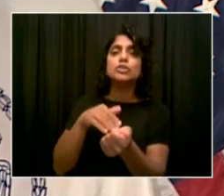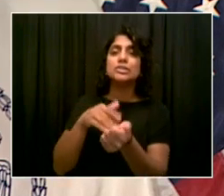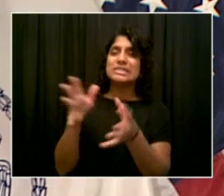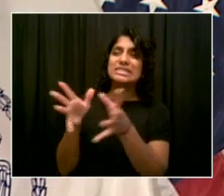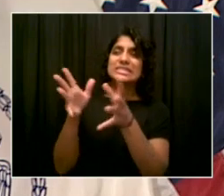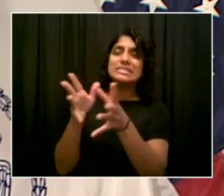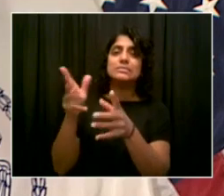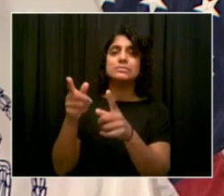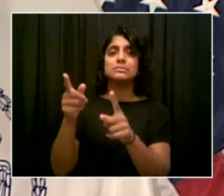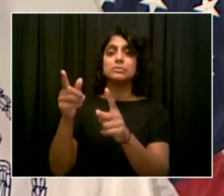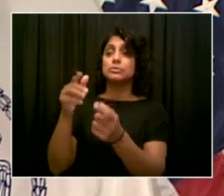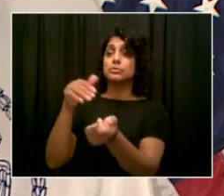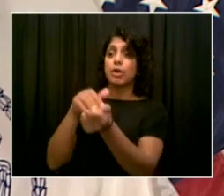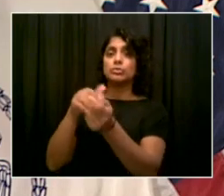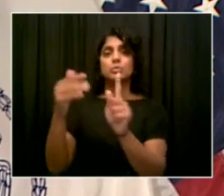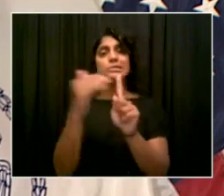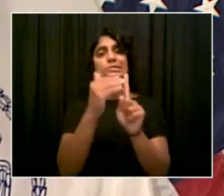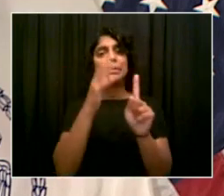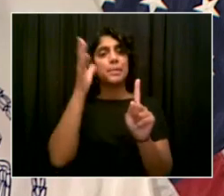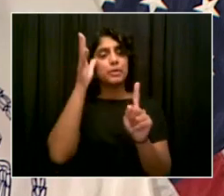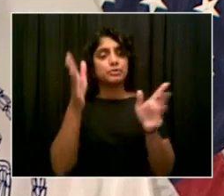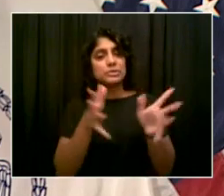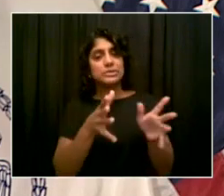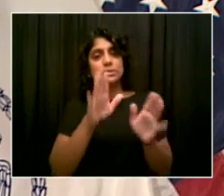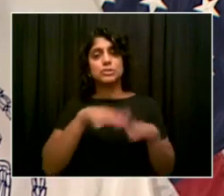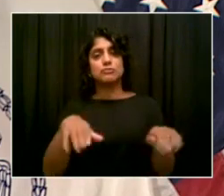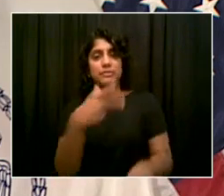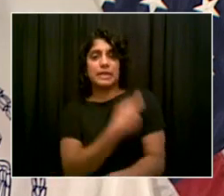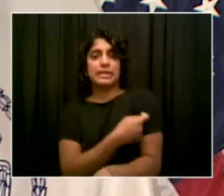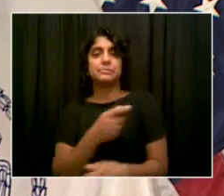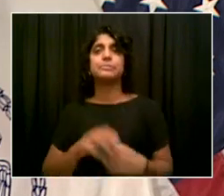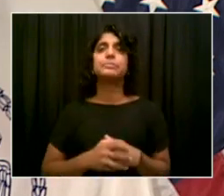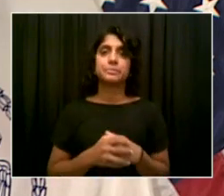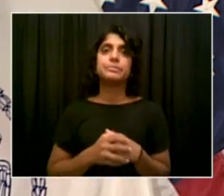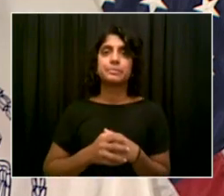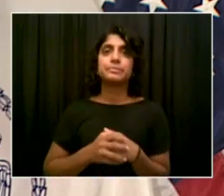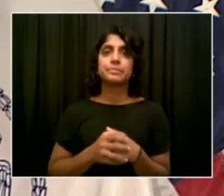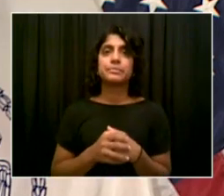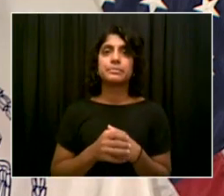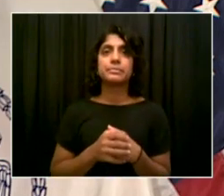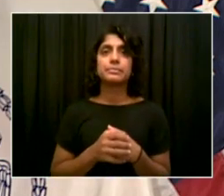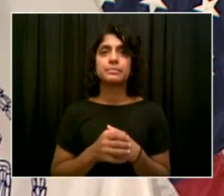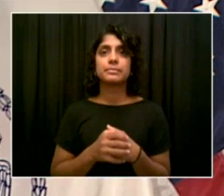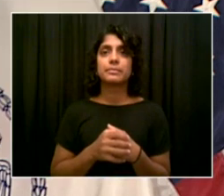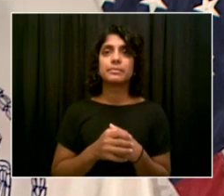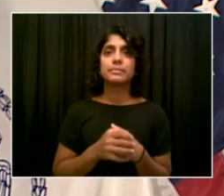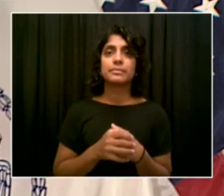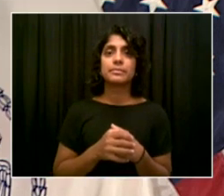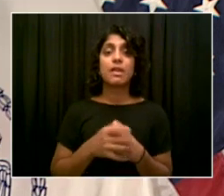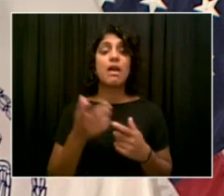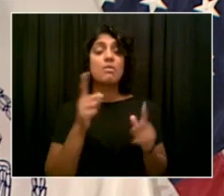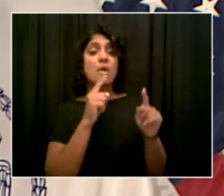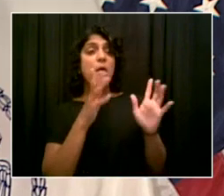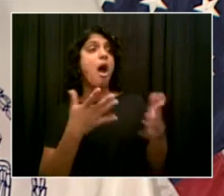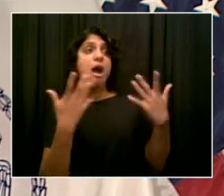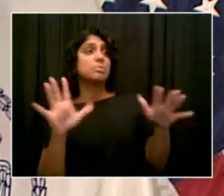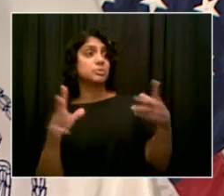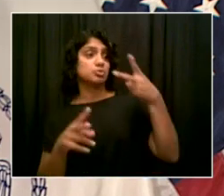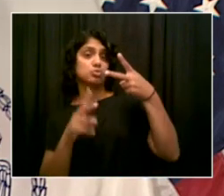That's all I've got, Mr. Mayor. Have a good day. All right, man. Take care. Go Our ahead. next question goes to Kevin from AM New York.